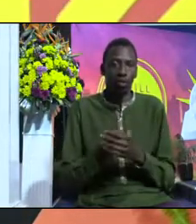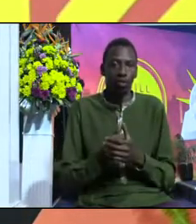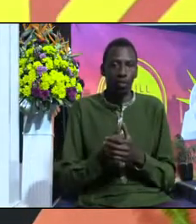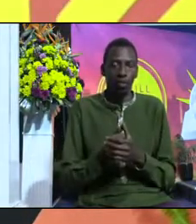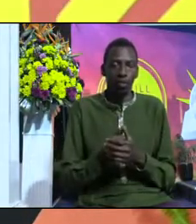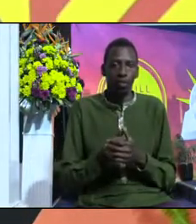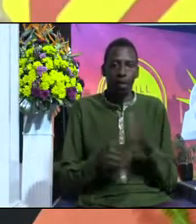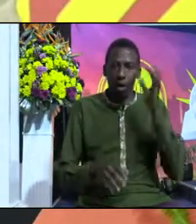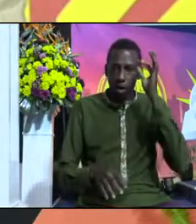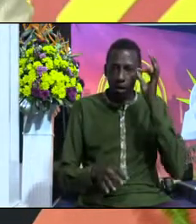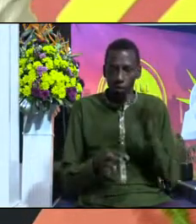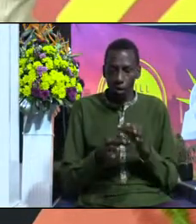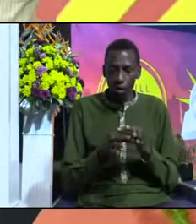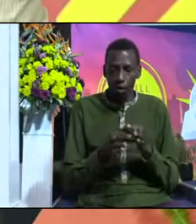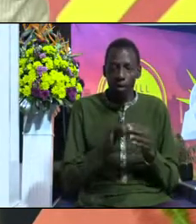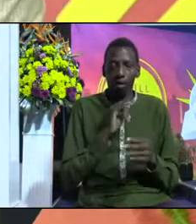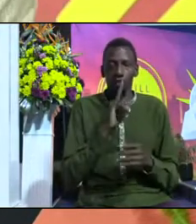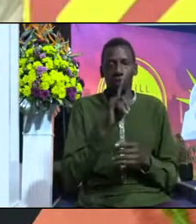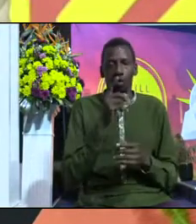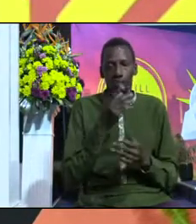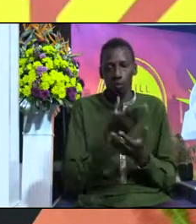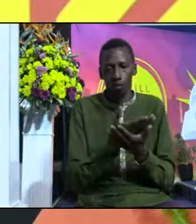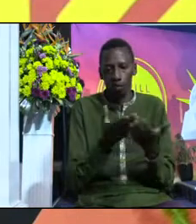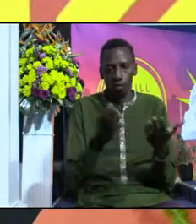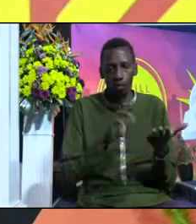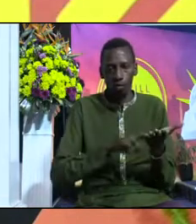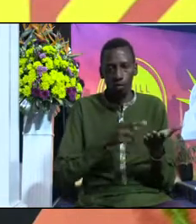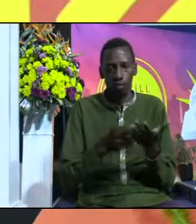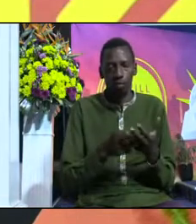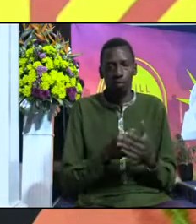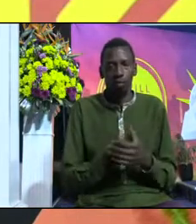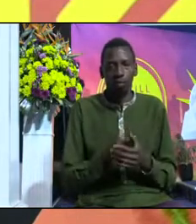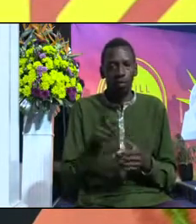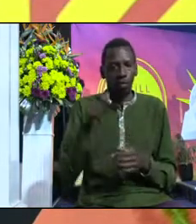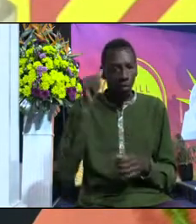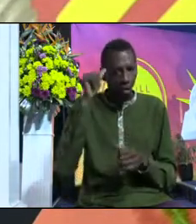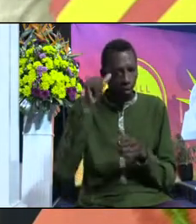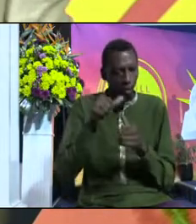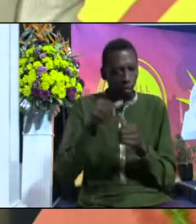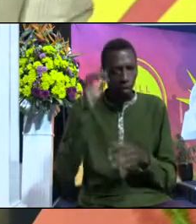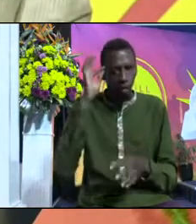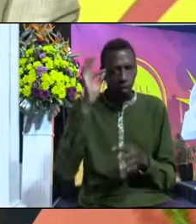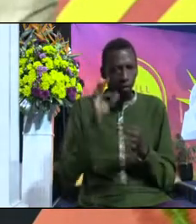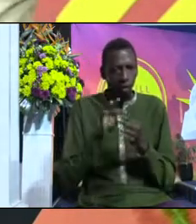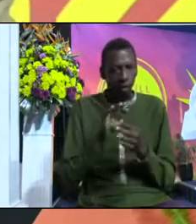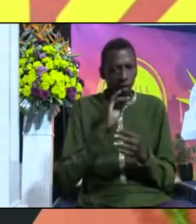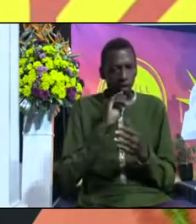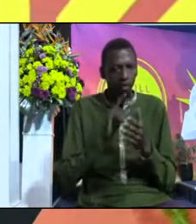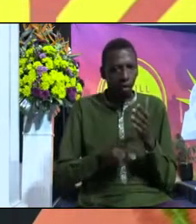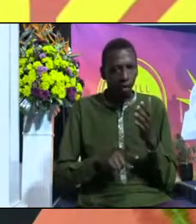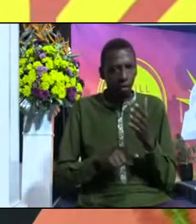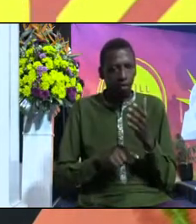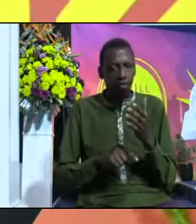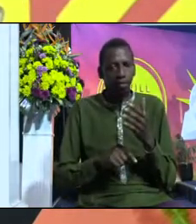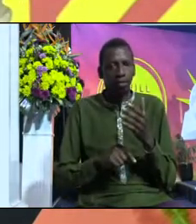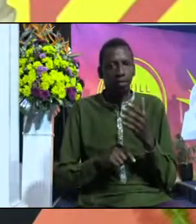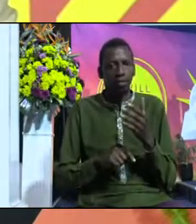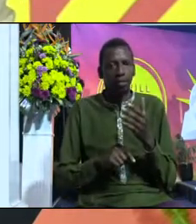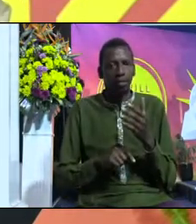Faith is one of those resources. You recall, faith is what? The